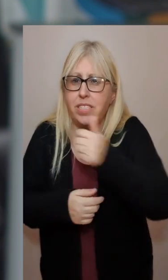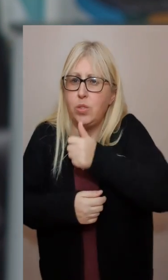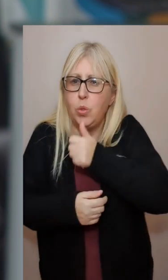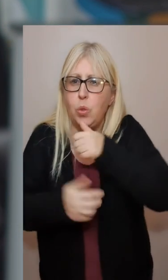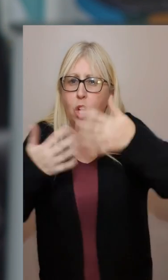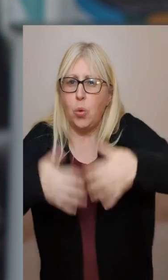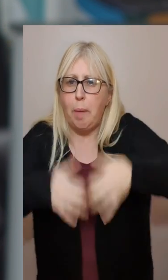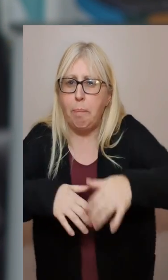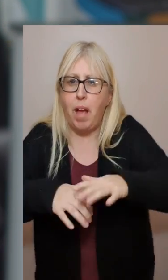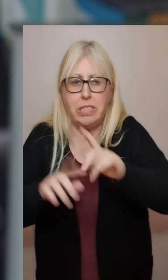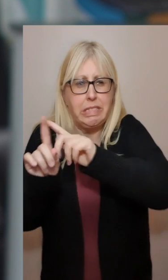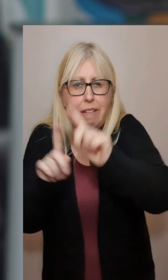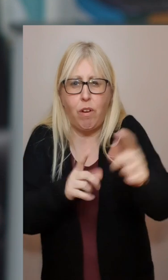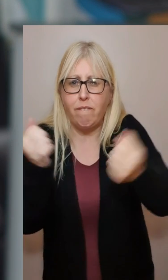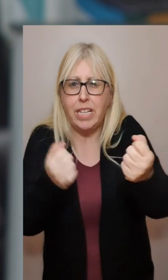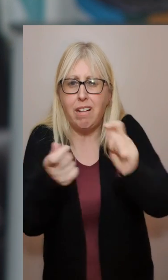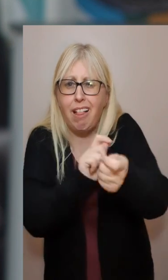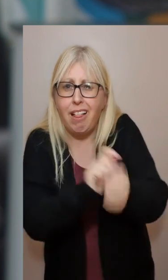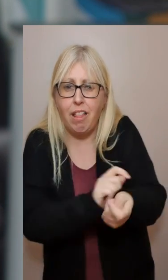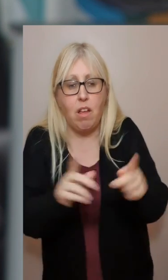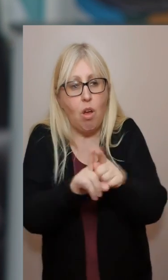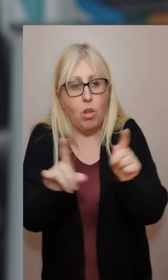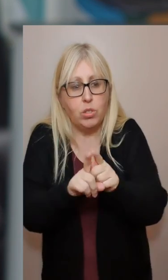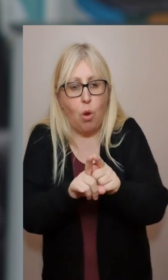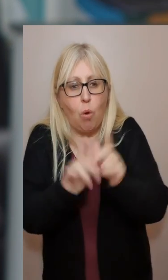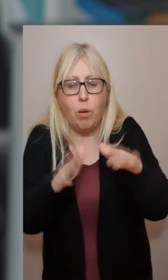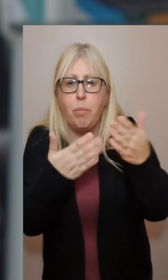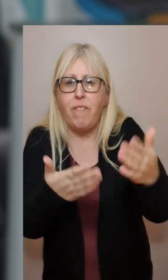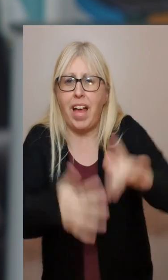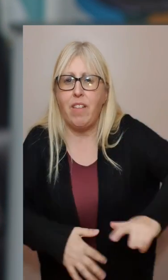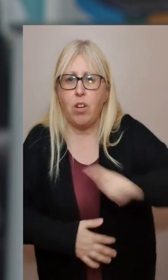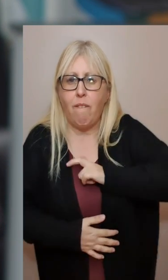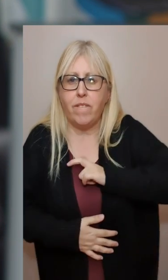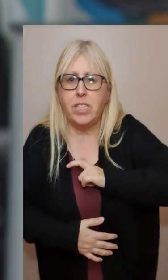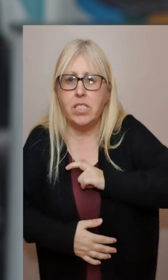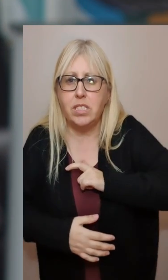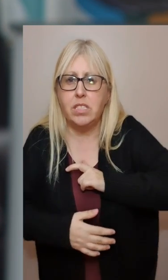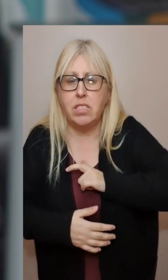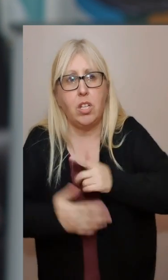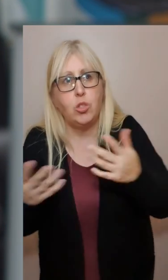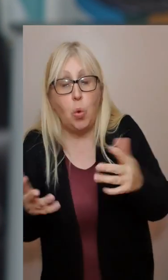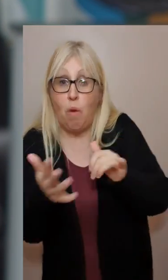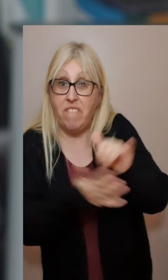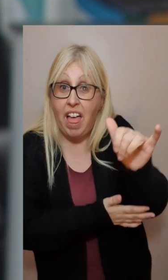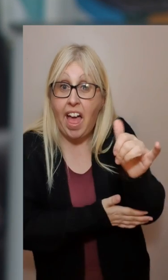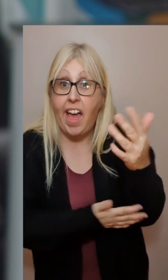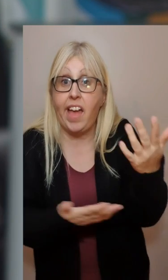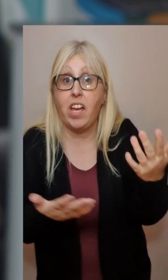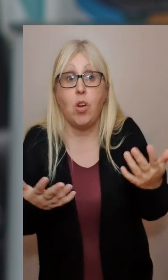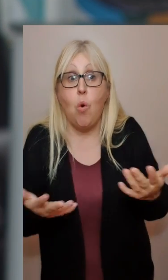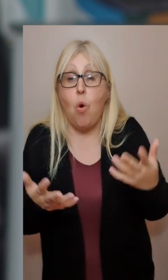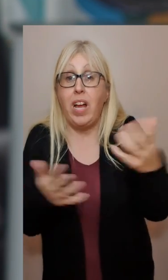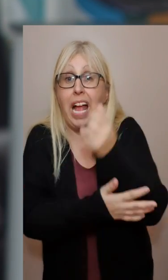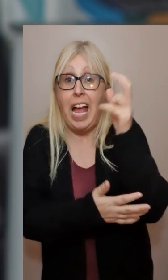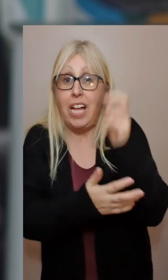and different vehicle adaptations. It's also about giving you the confidence to be able to fly on a plane or take a